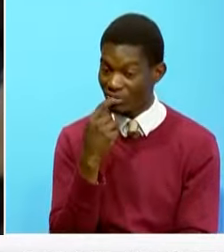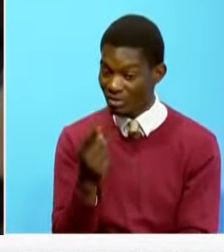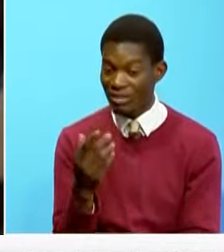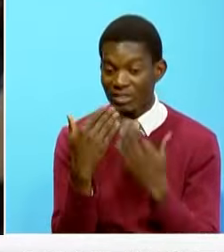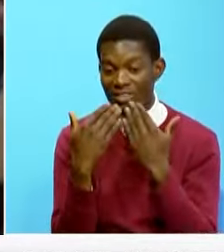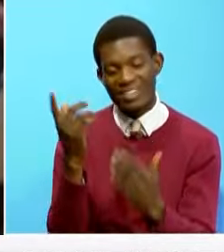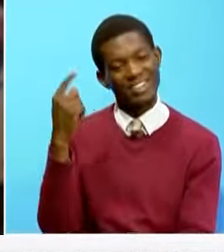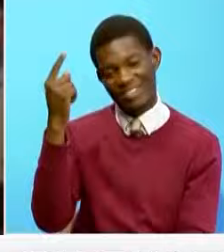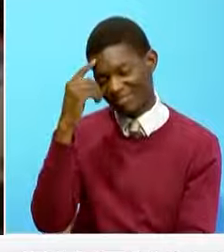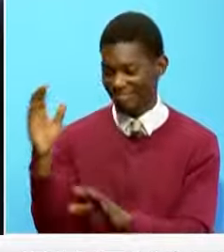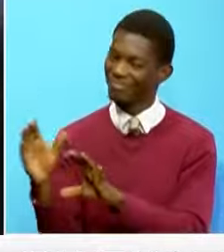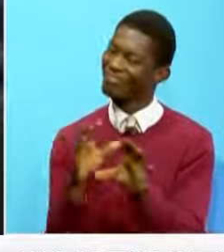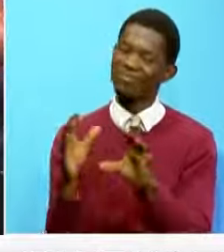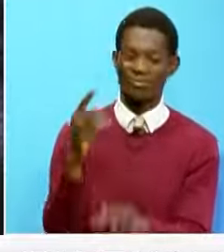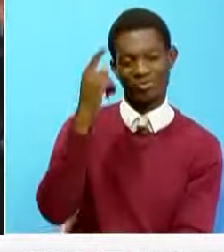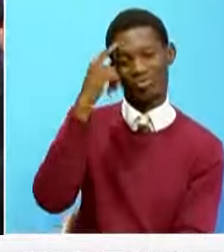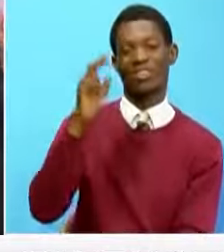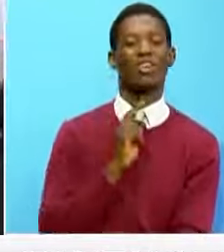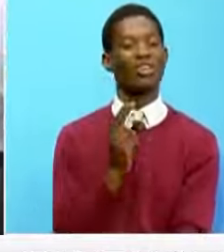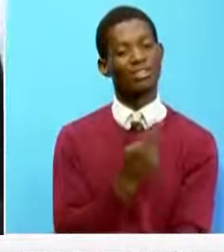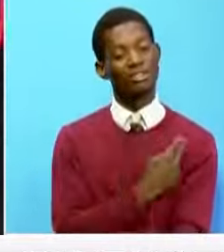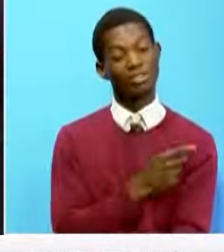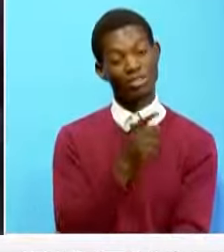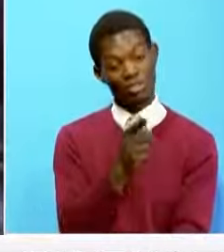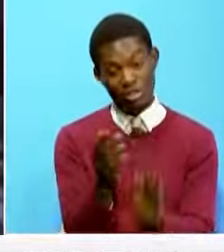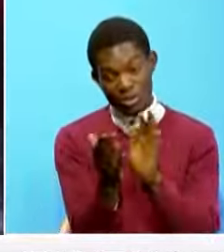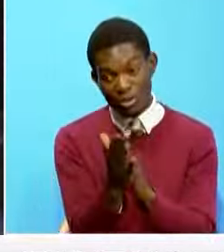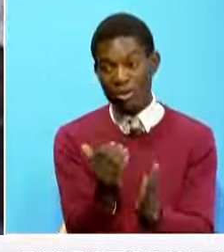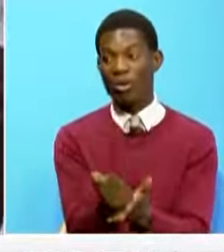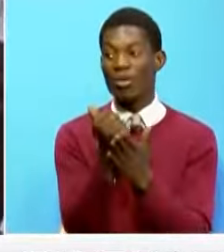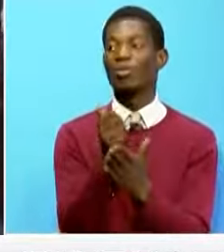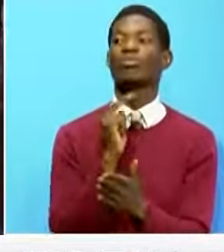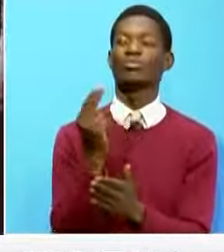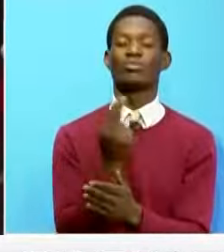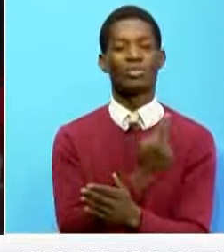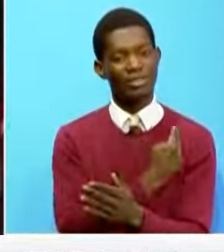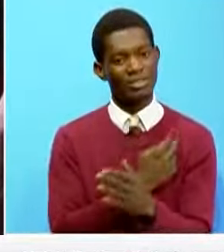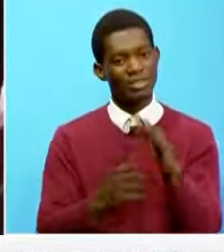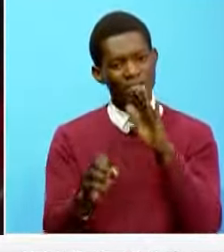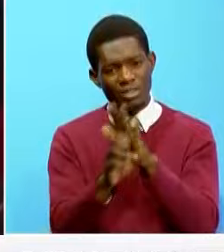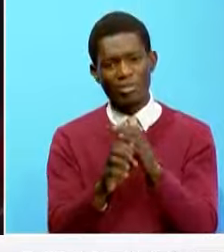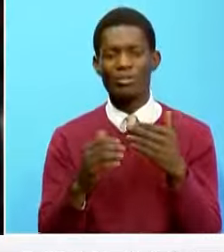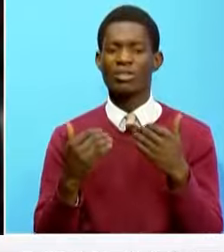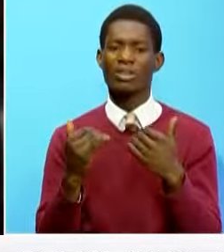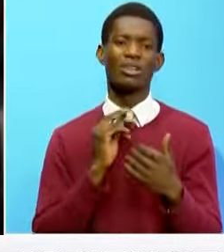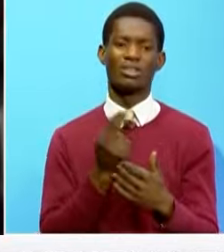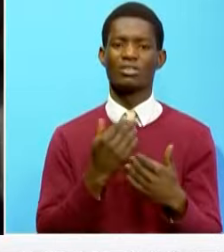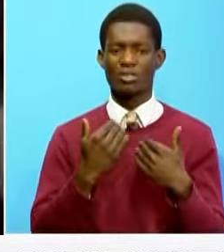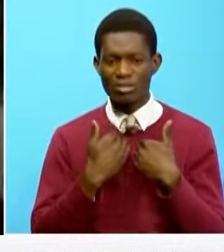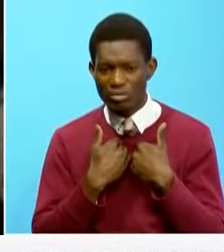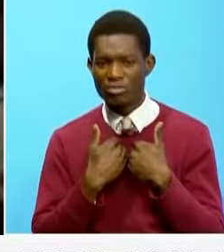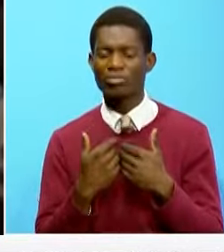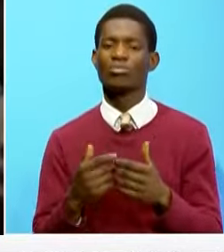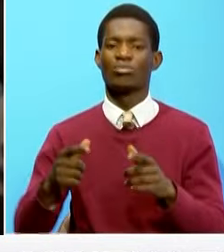us, because it has helped us a lot by giving us a library and a computer room, because it